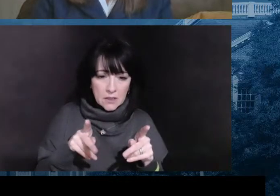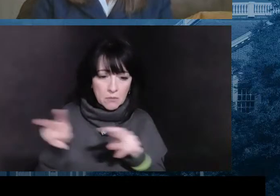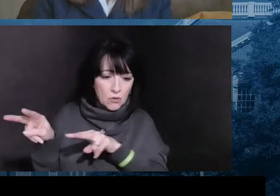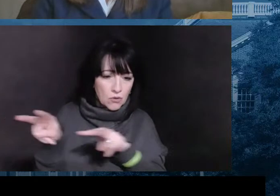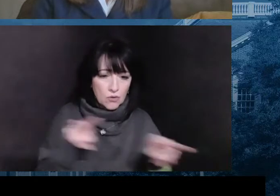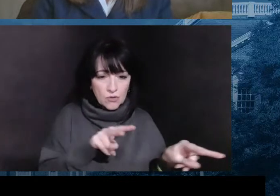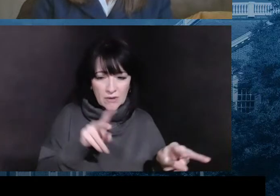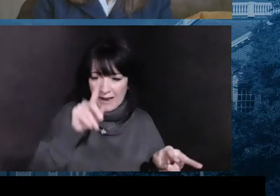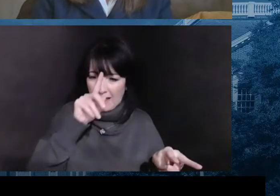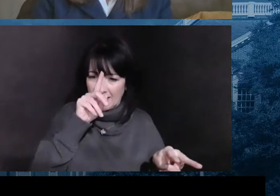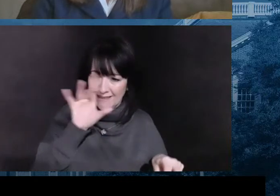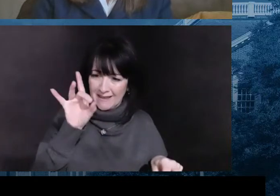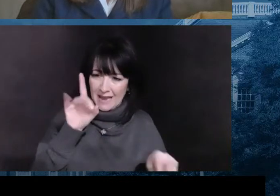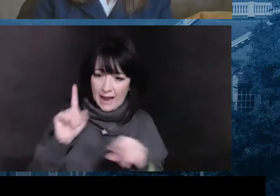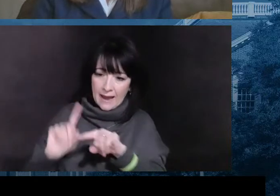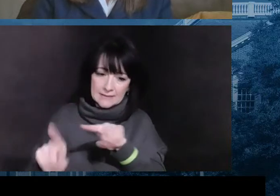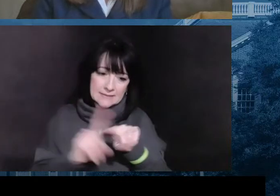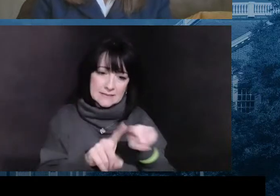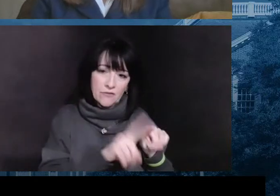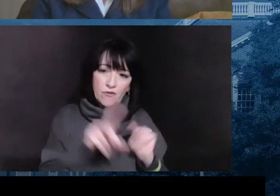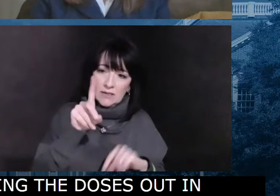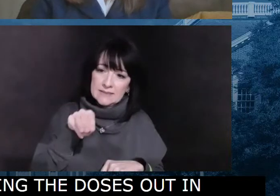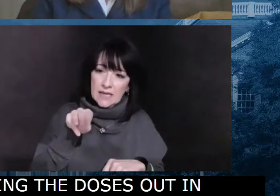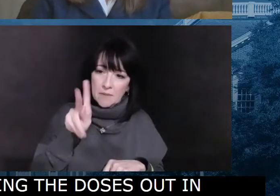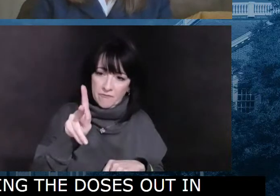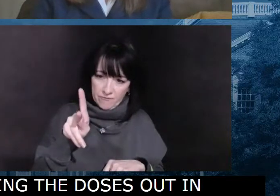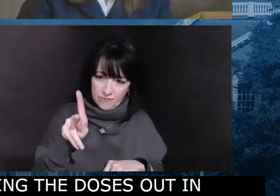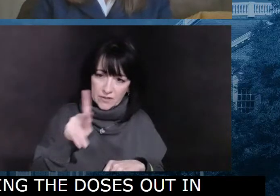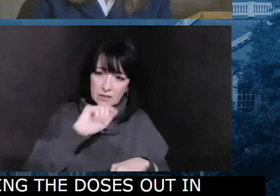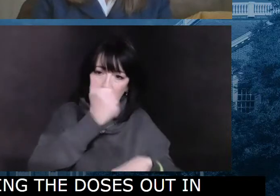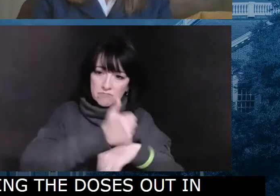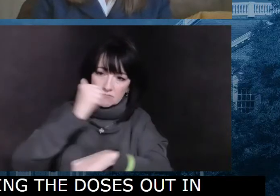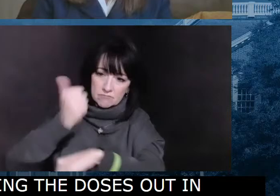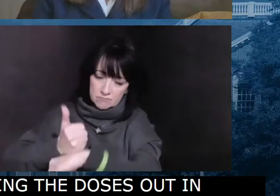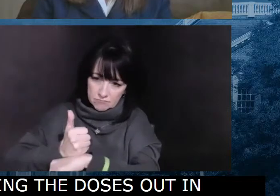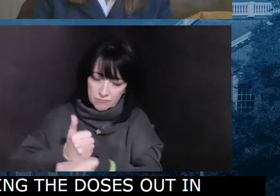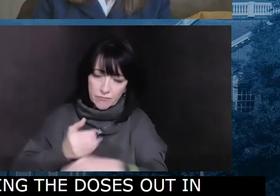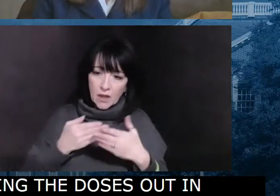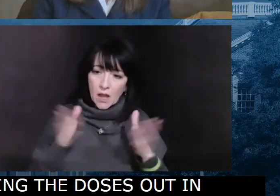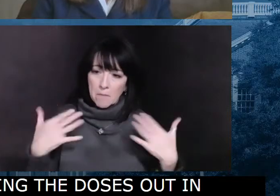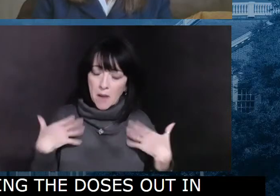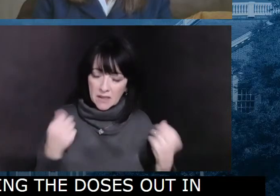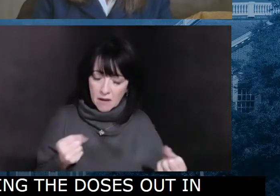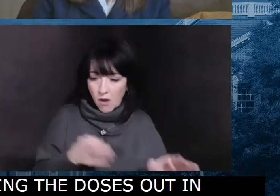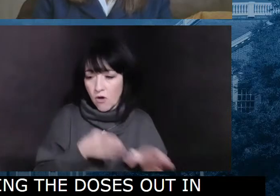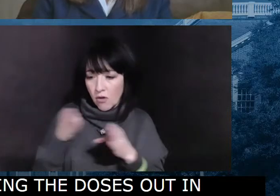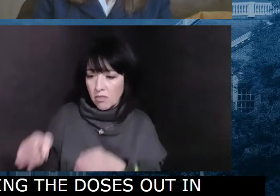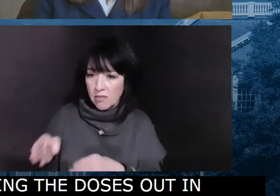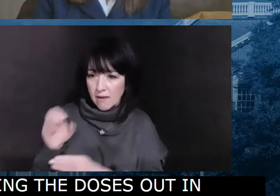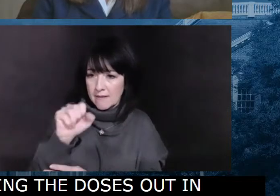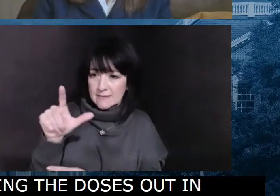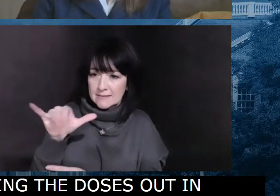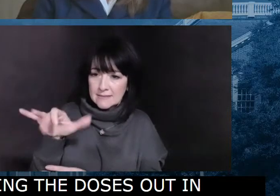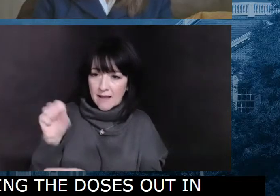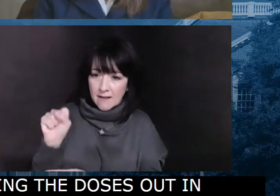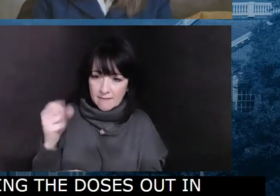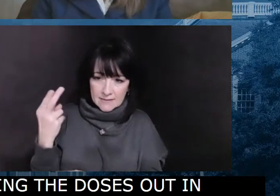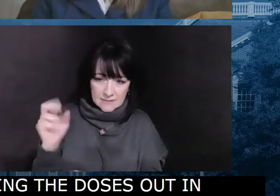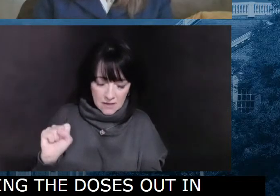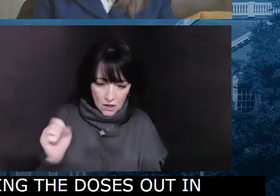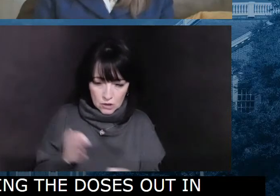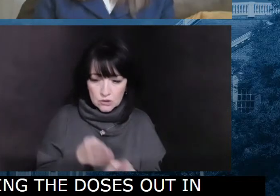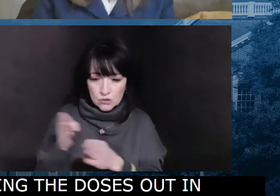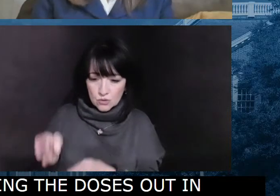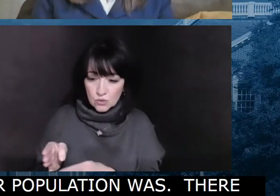8 different DMV events that public health did, the one at Sally's, looked at those numbers. And so we're doing